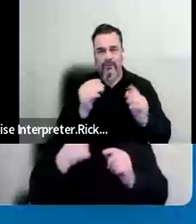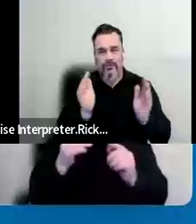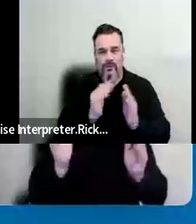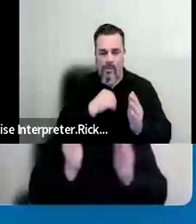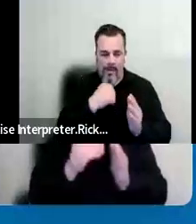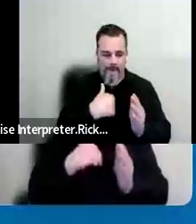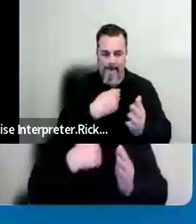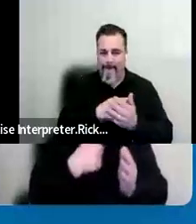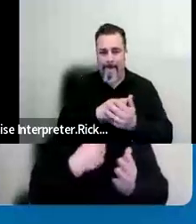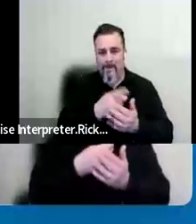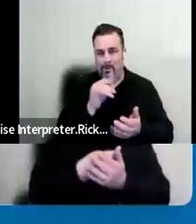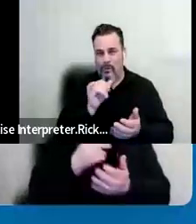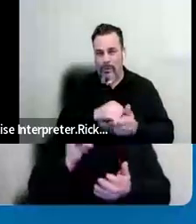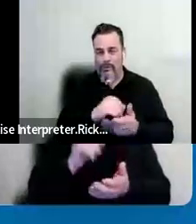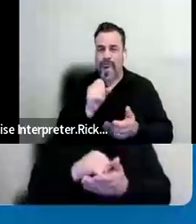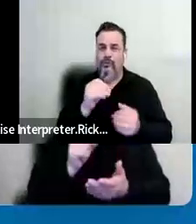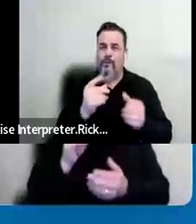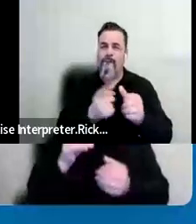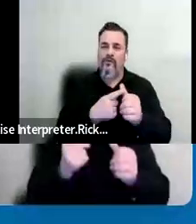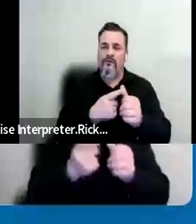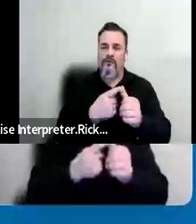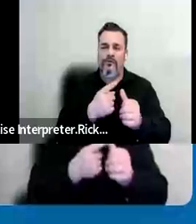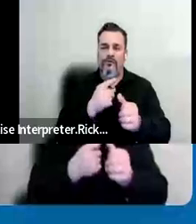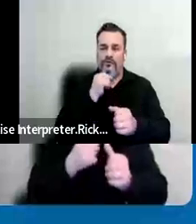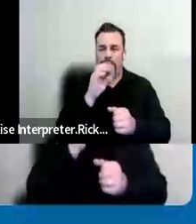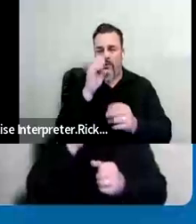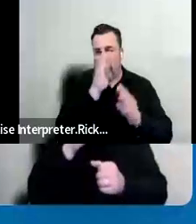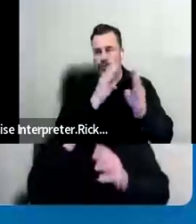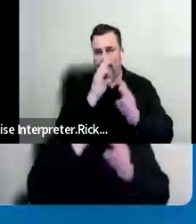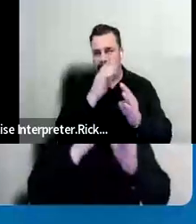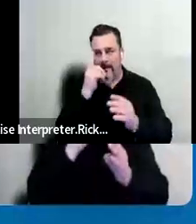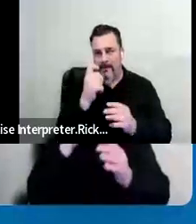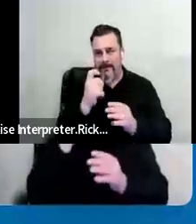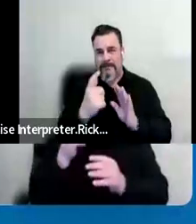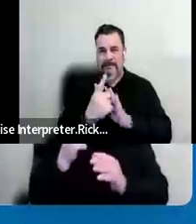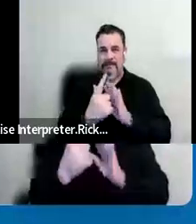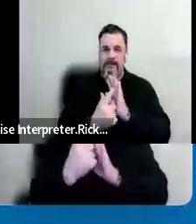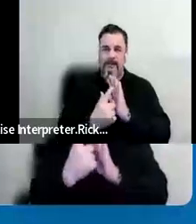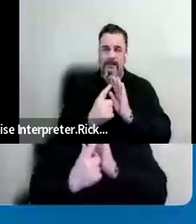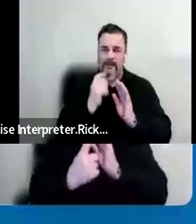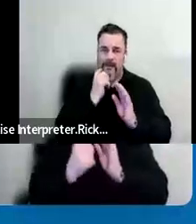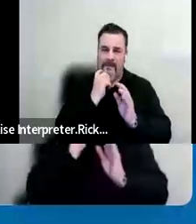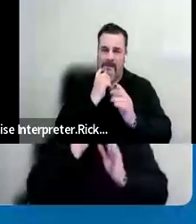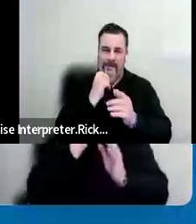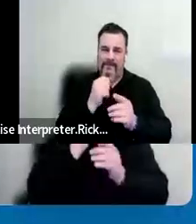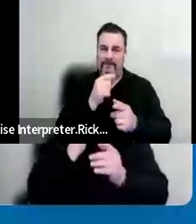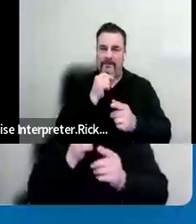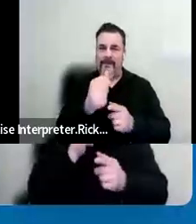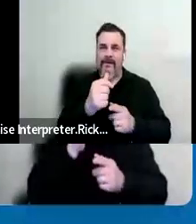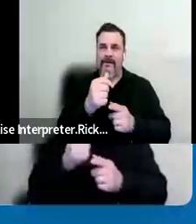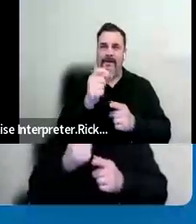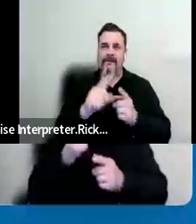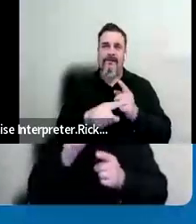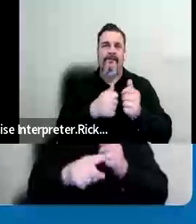do this. Well, so first of all, don't be worried because legally you aren't held to the same